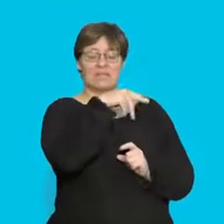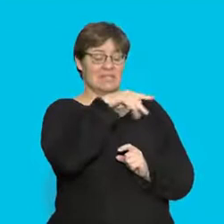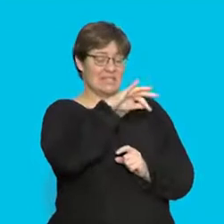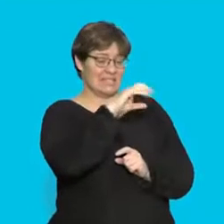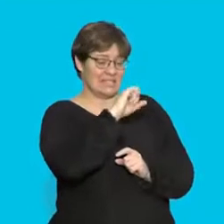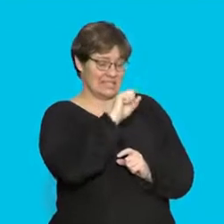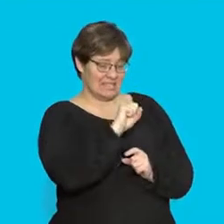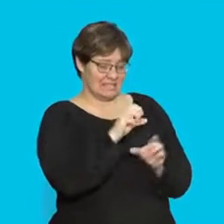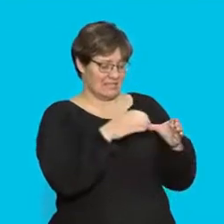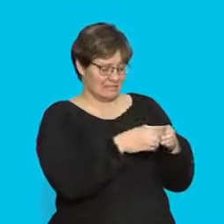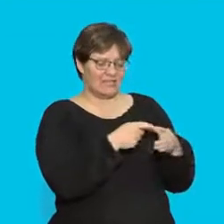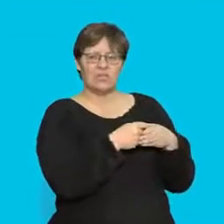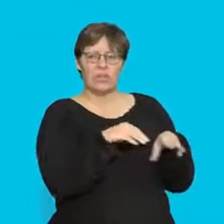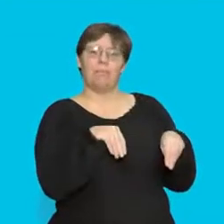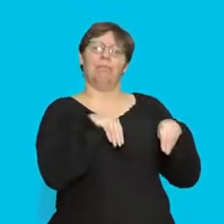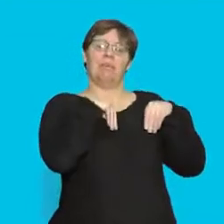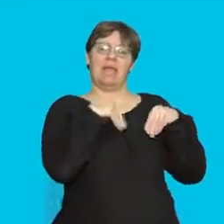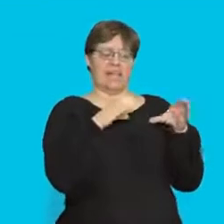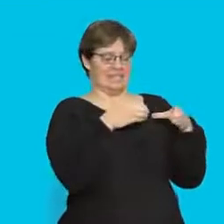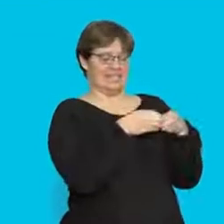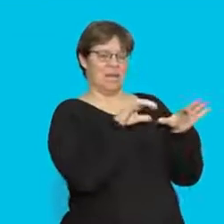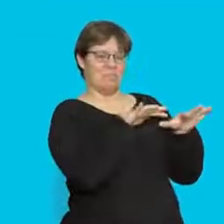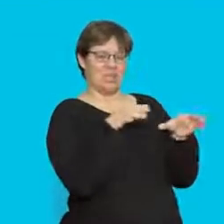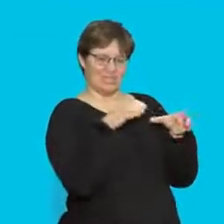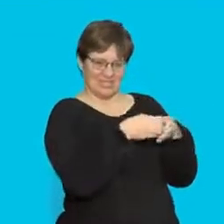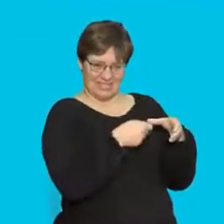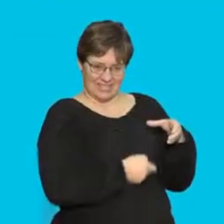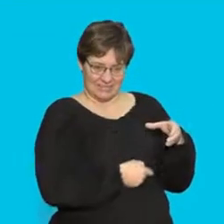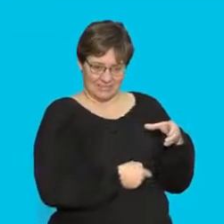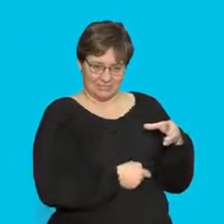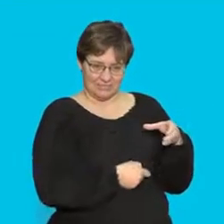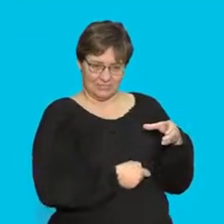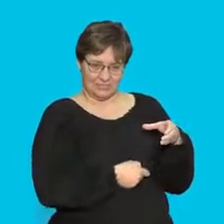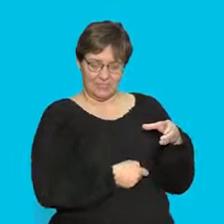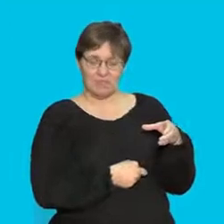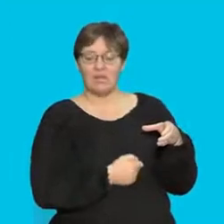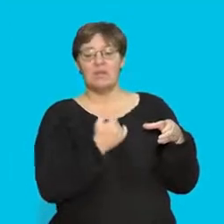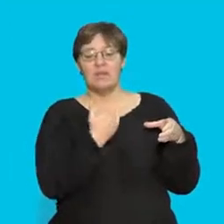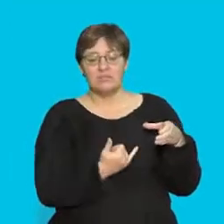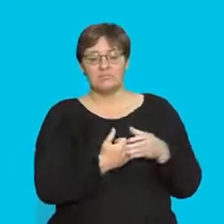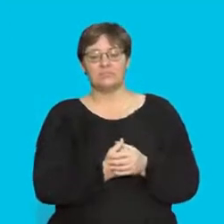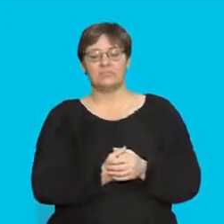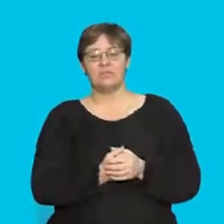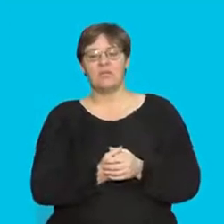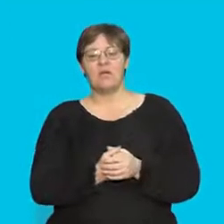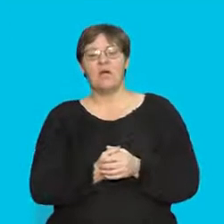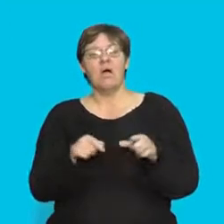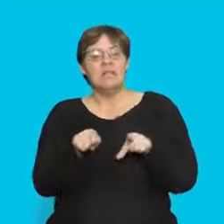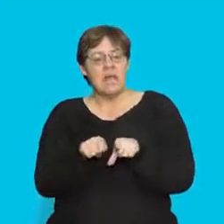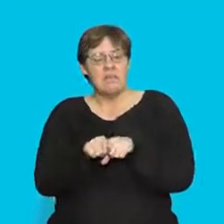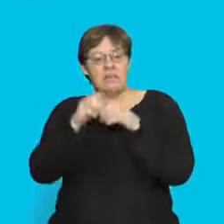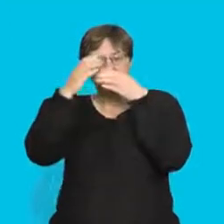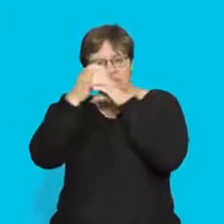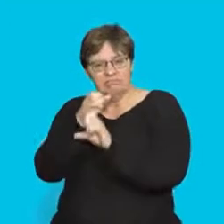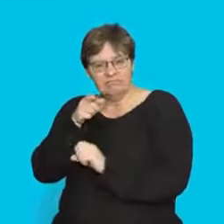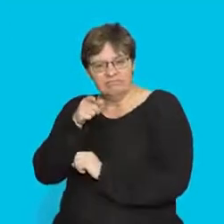there's our population of little meerkats that we've been talking about. We're focusing